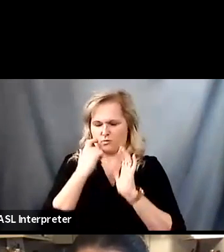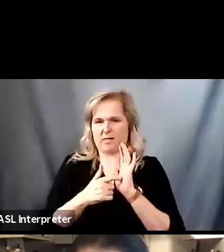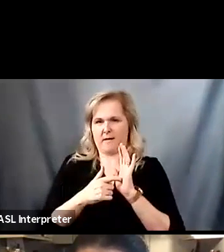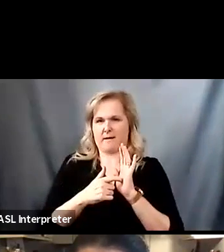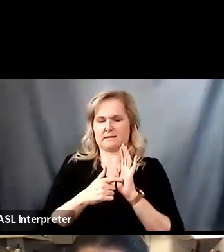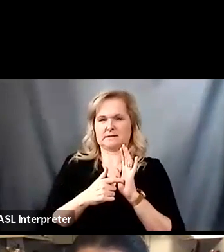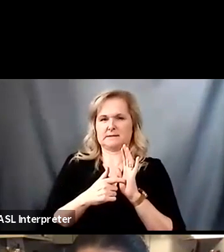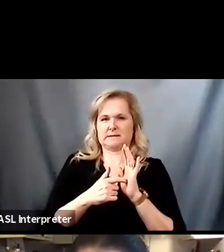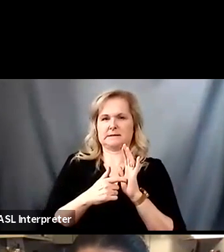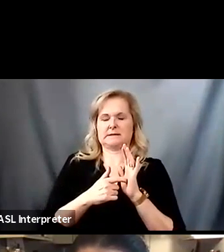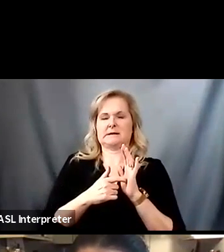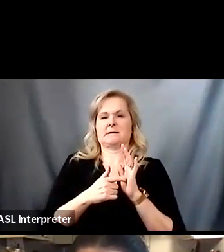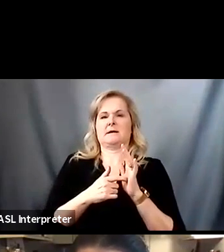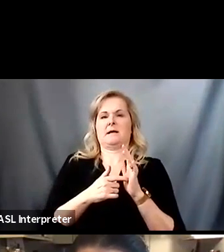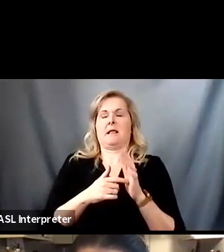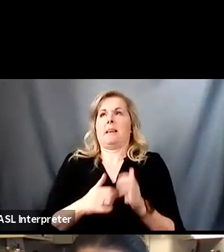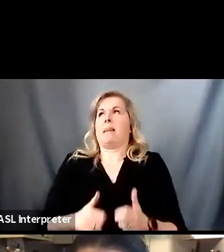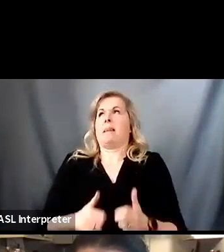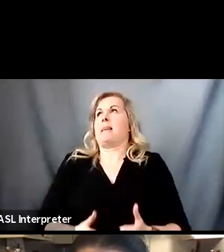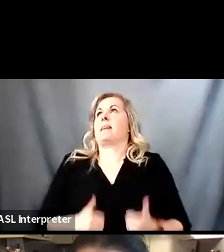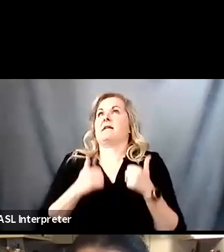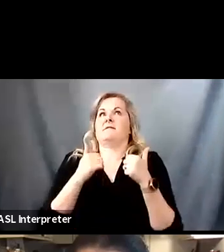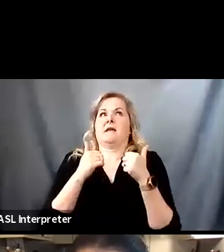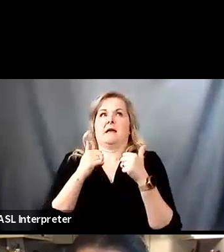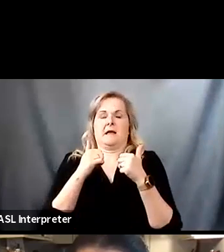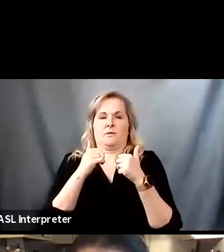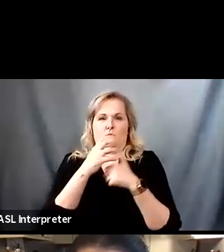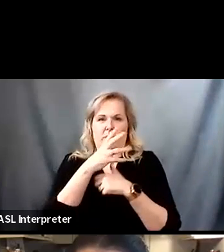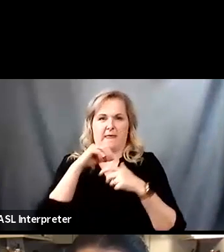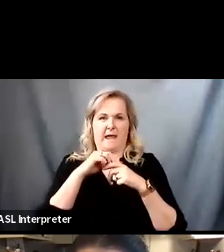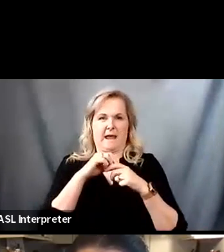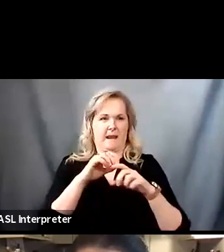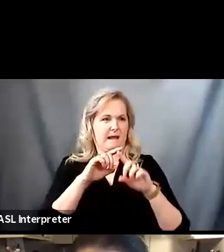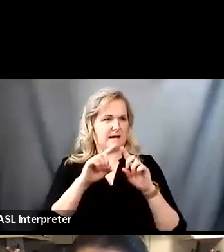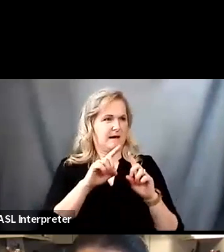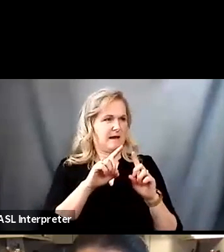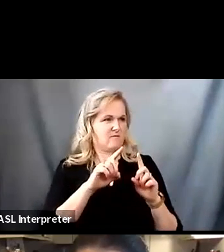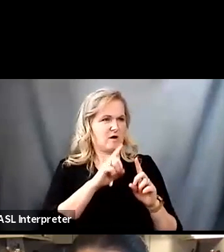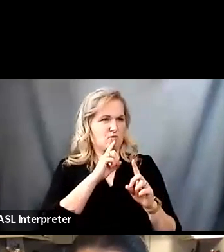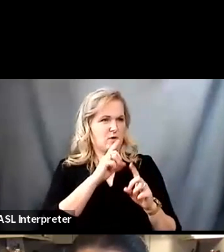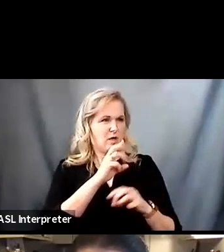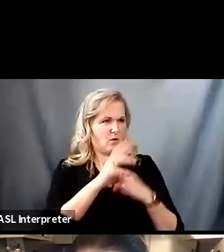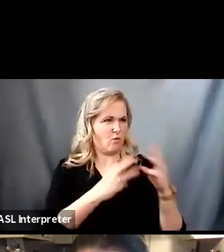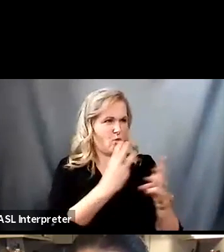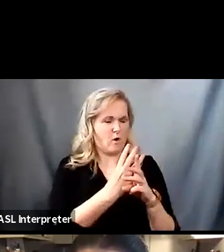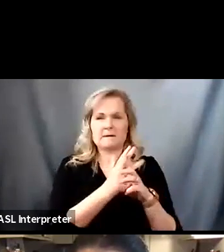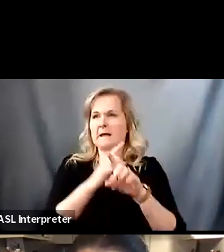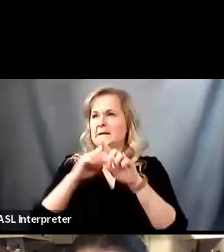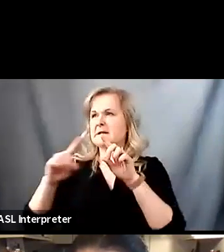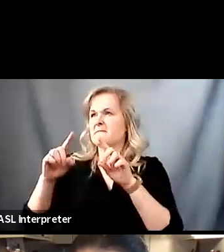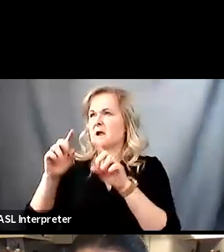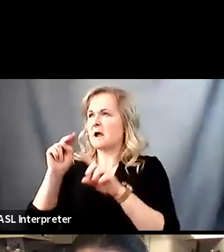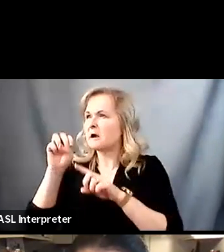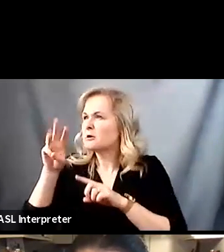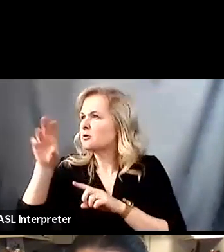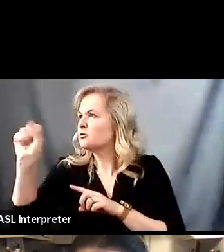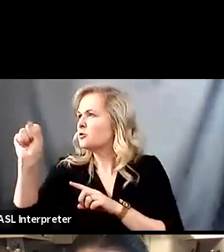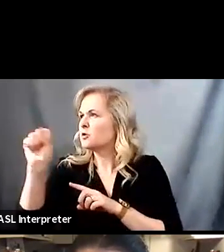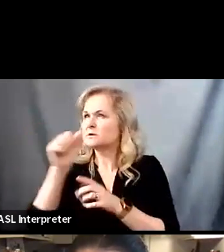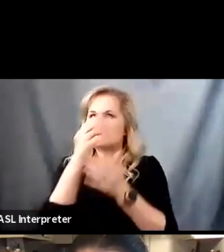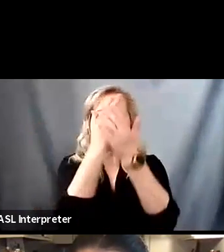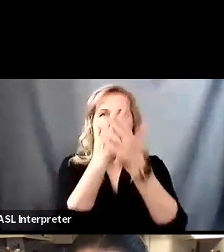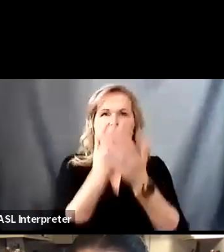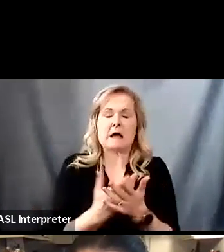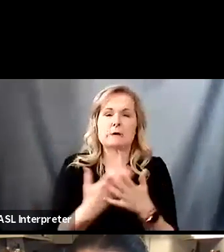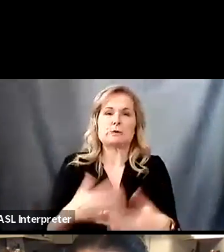dangerous living in different realities, having different facts, can be truly dangerous. I live in a